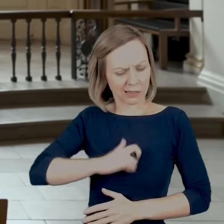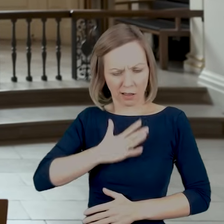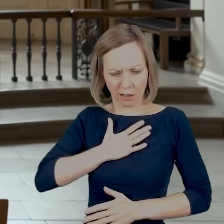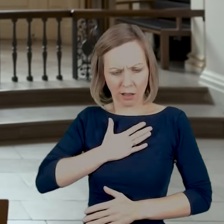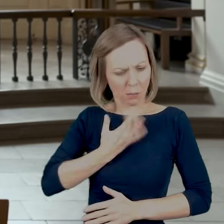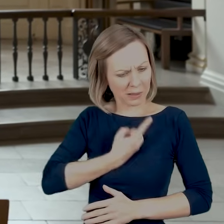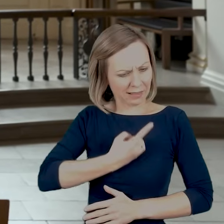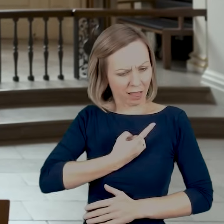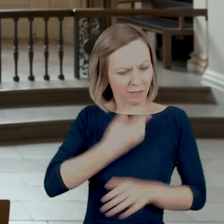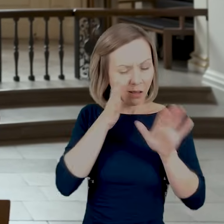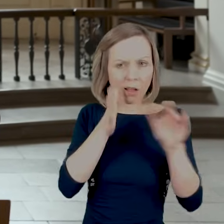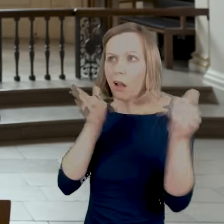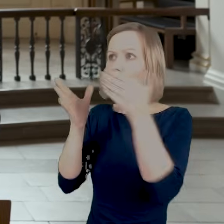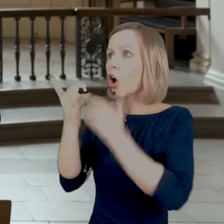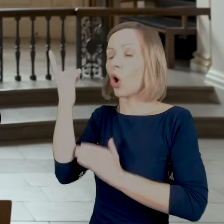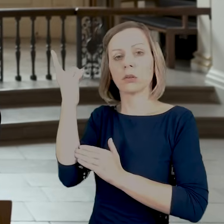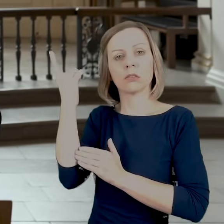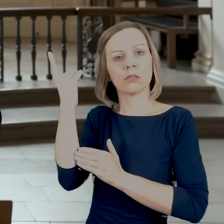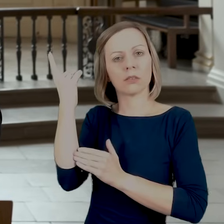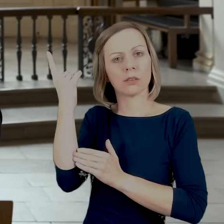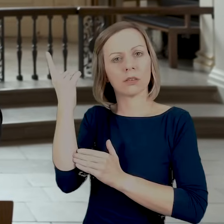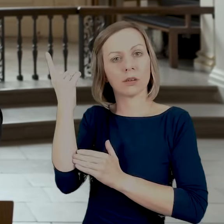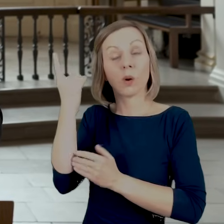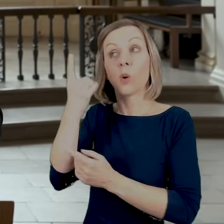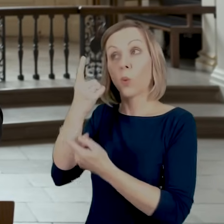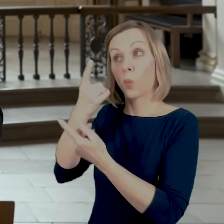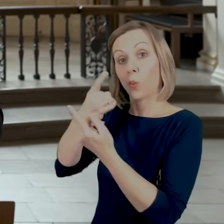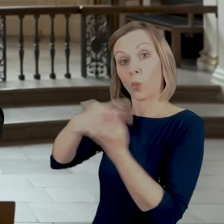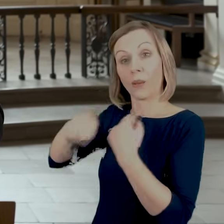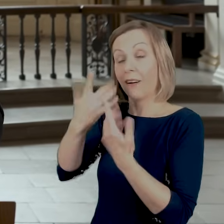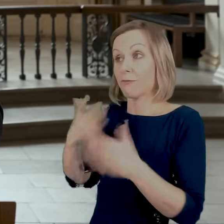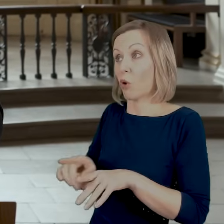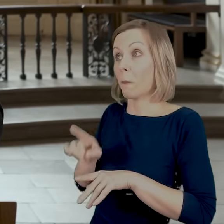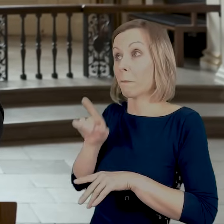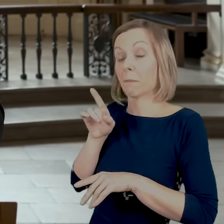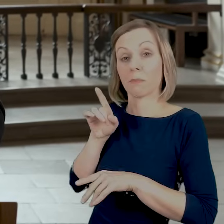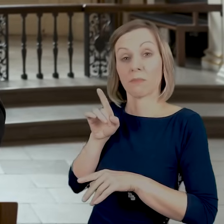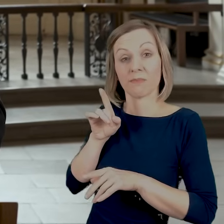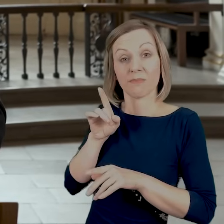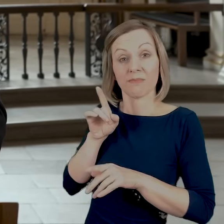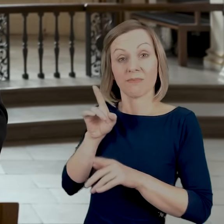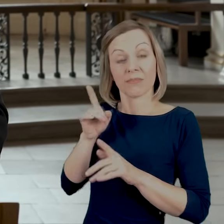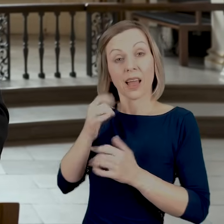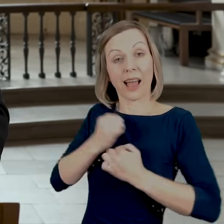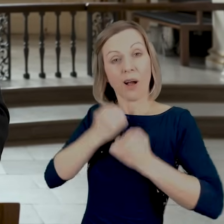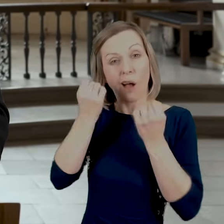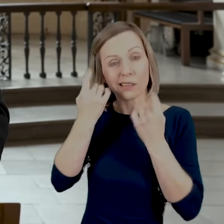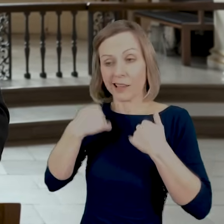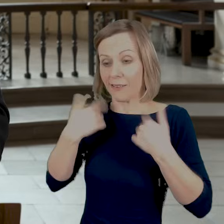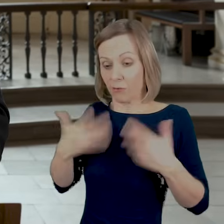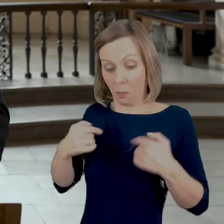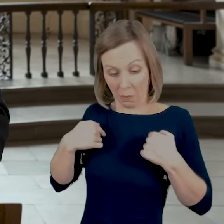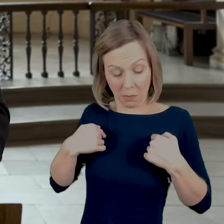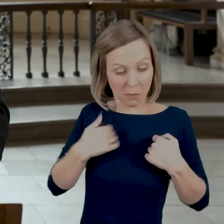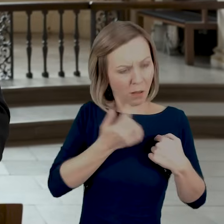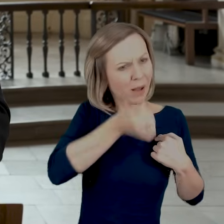All Saints transforms our notion of identity by turning our attention from ourselves to God, from who we uniquely are